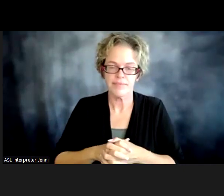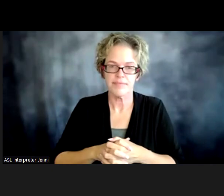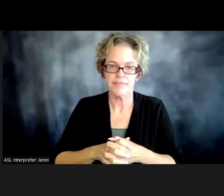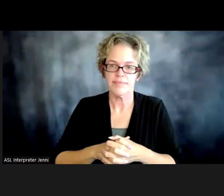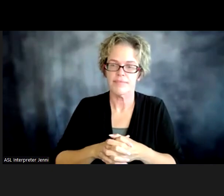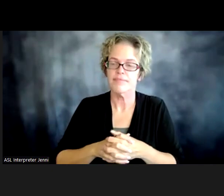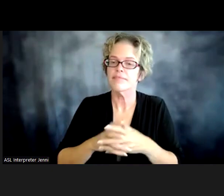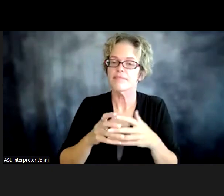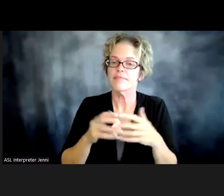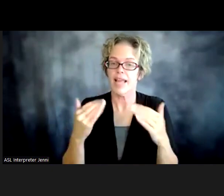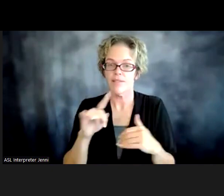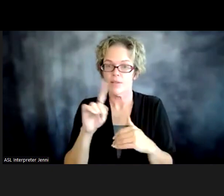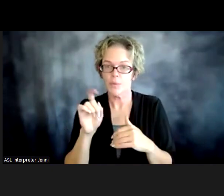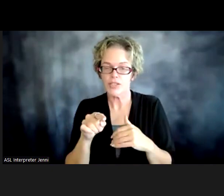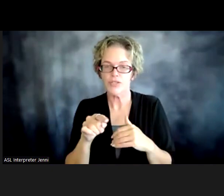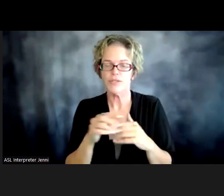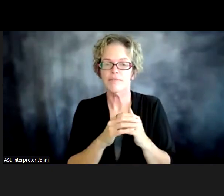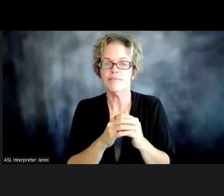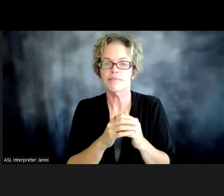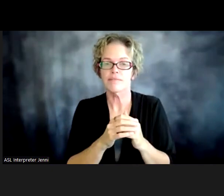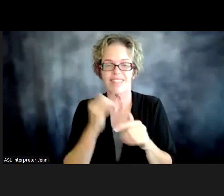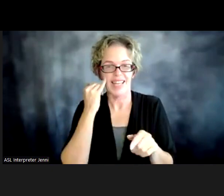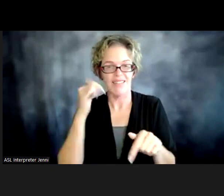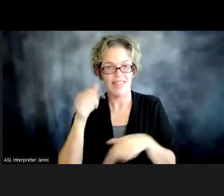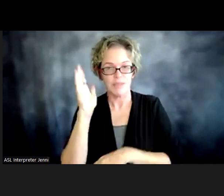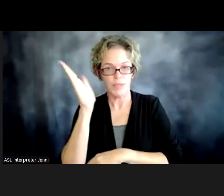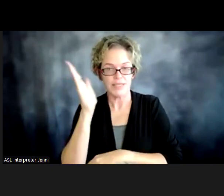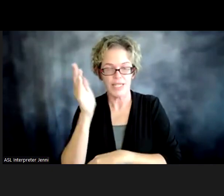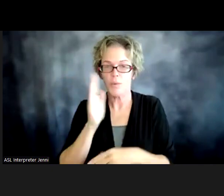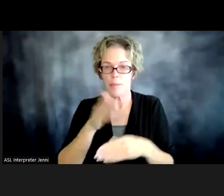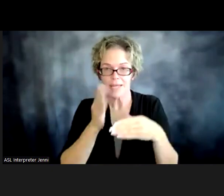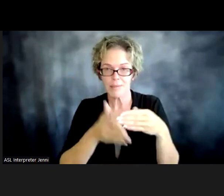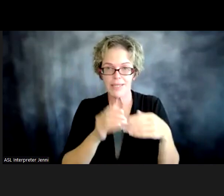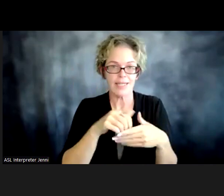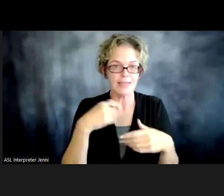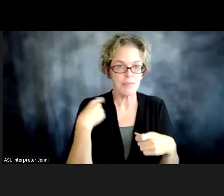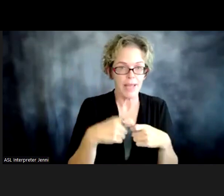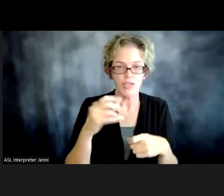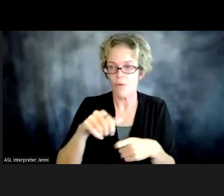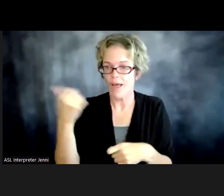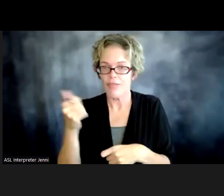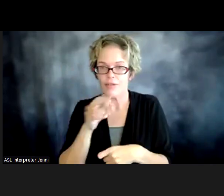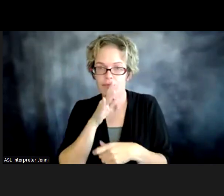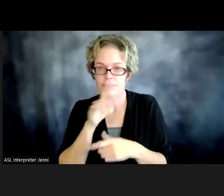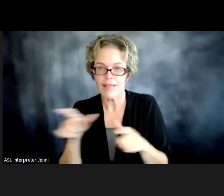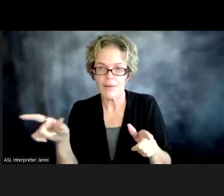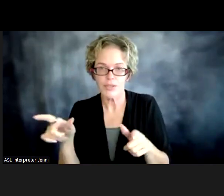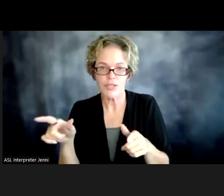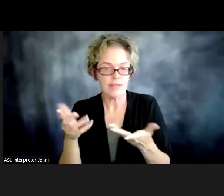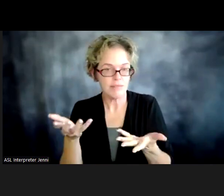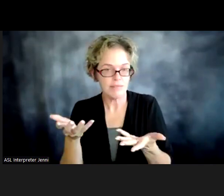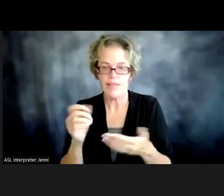And then there is a question, if this presentation is going to be completed in Spanish or other languages. I'm not sure, Becky, if we